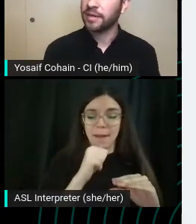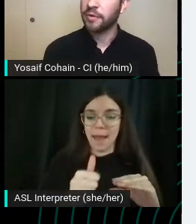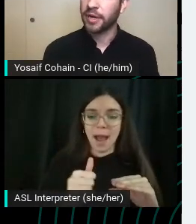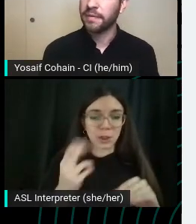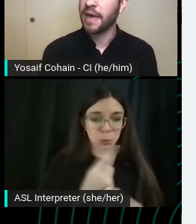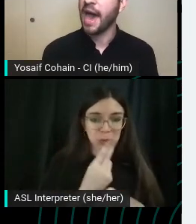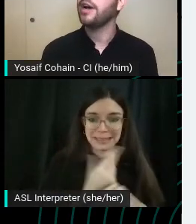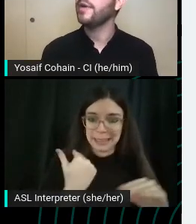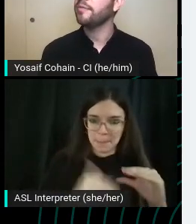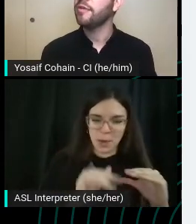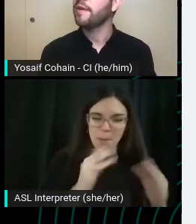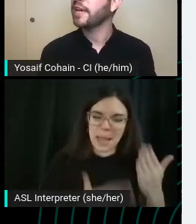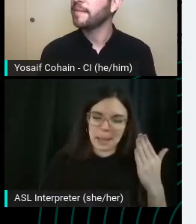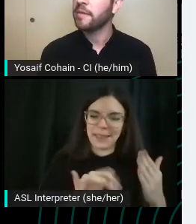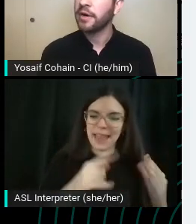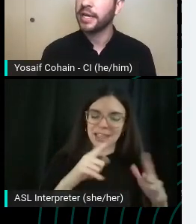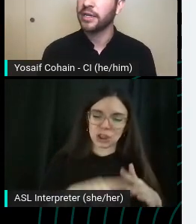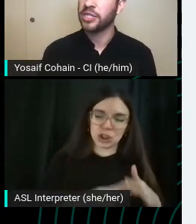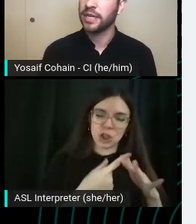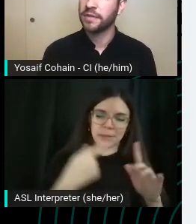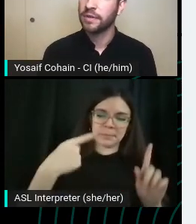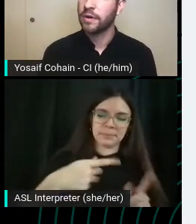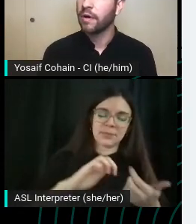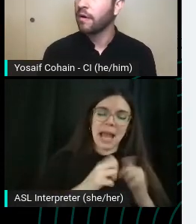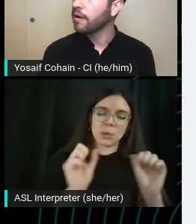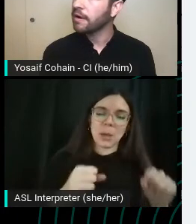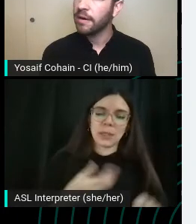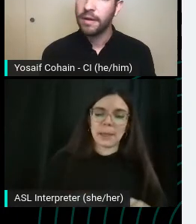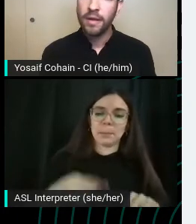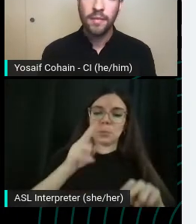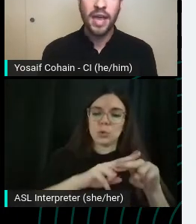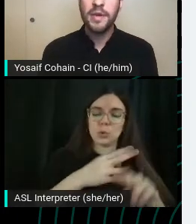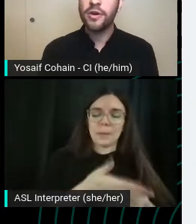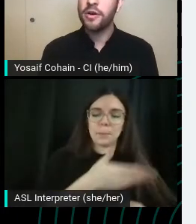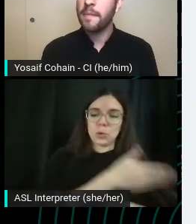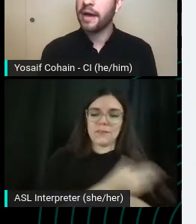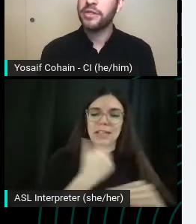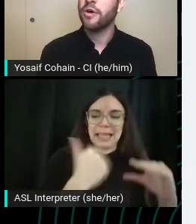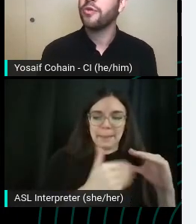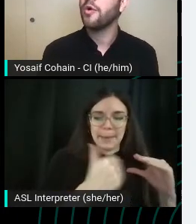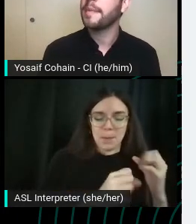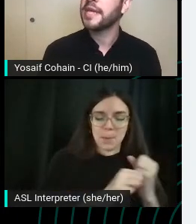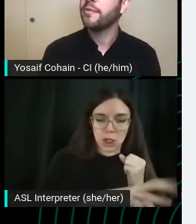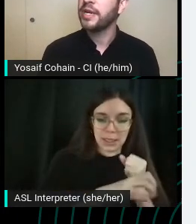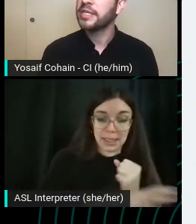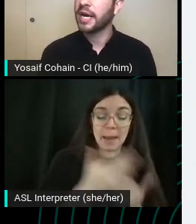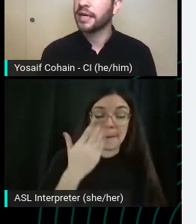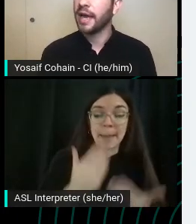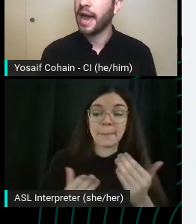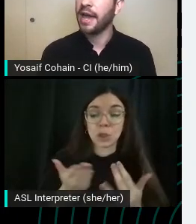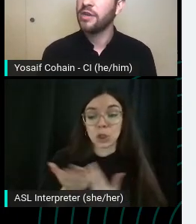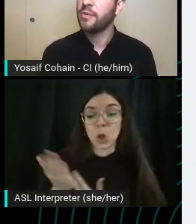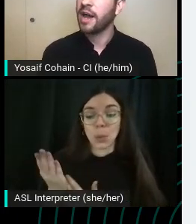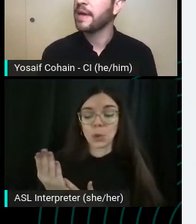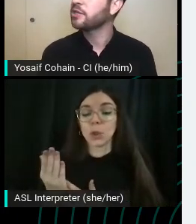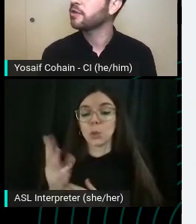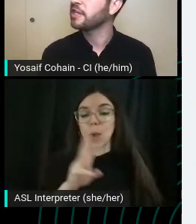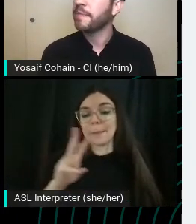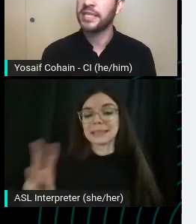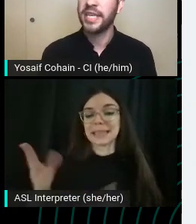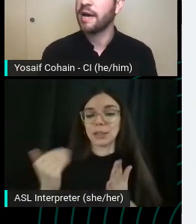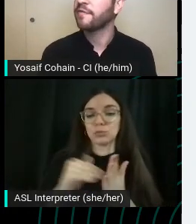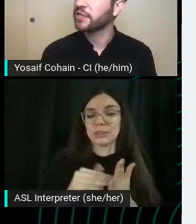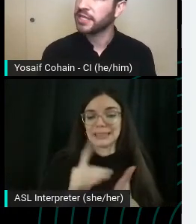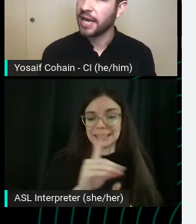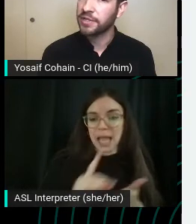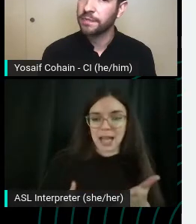your starting point. How can we improve our email marketing initiatives? Or maybe you're about to go through a website redesign and you want to make sure it's